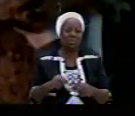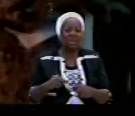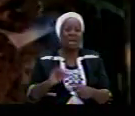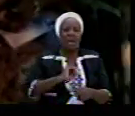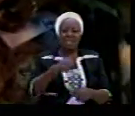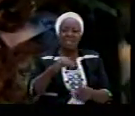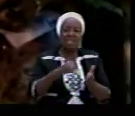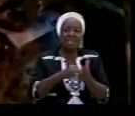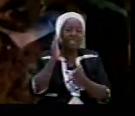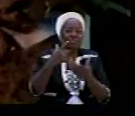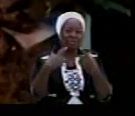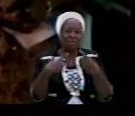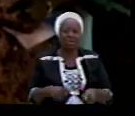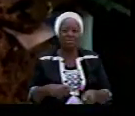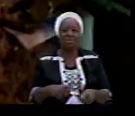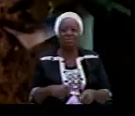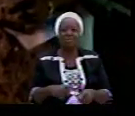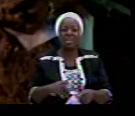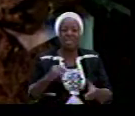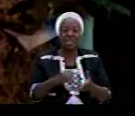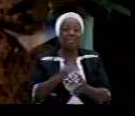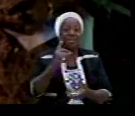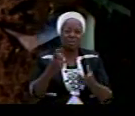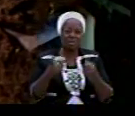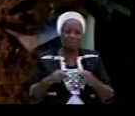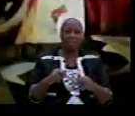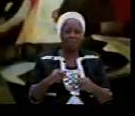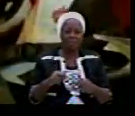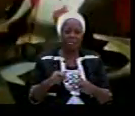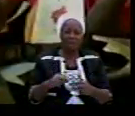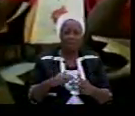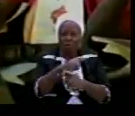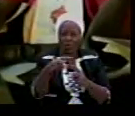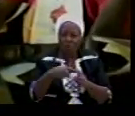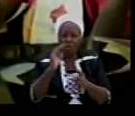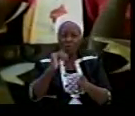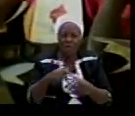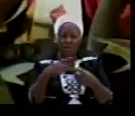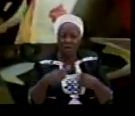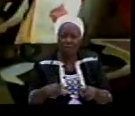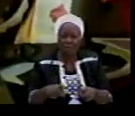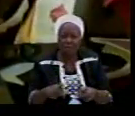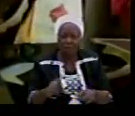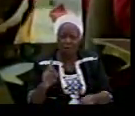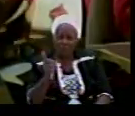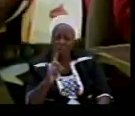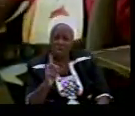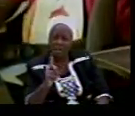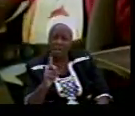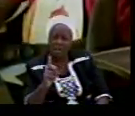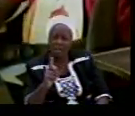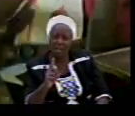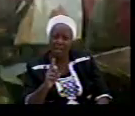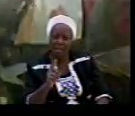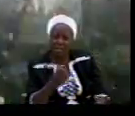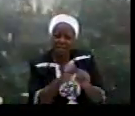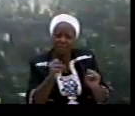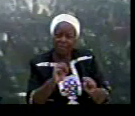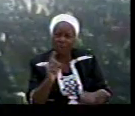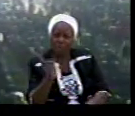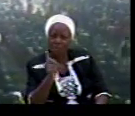coming? Salvation. Where? Salvation. Where? Where would it